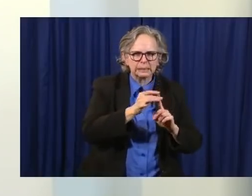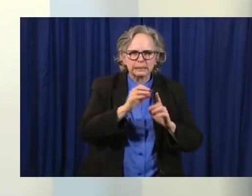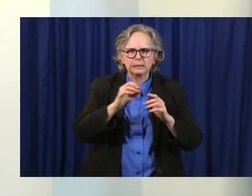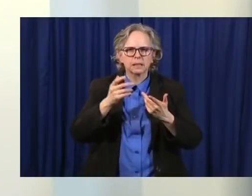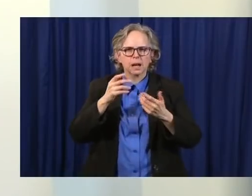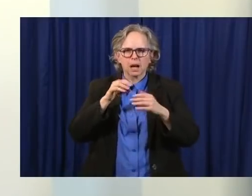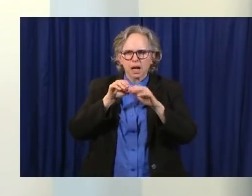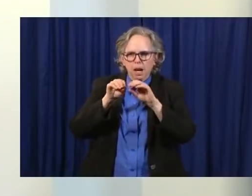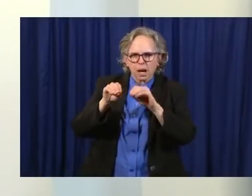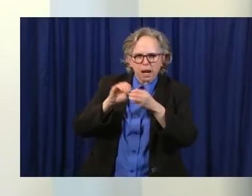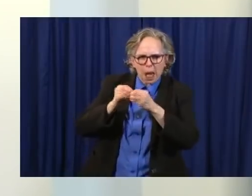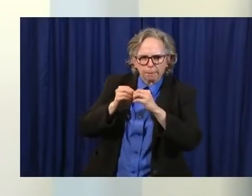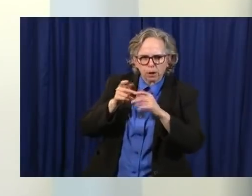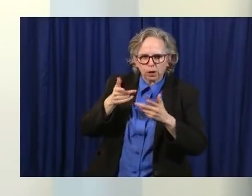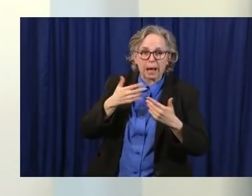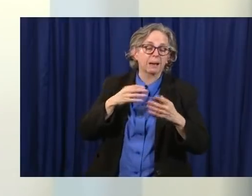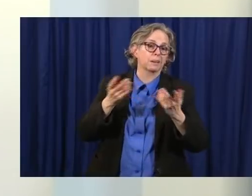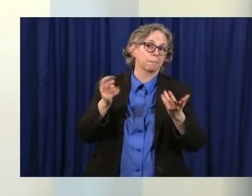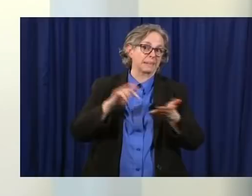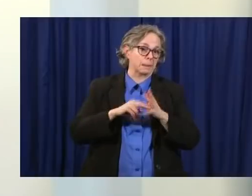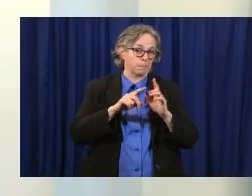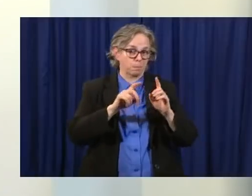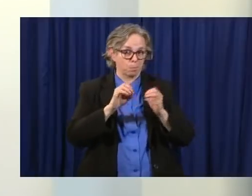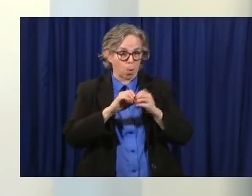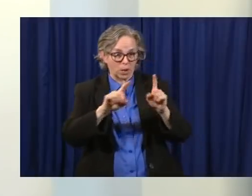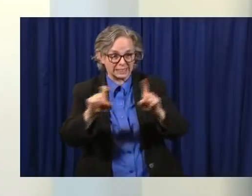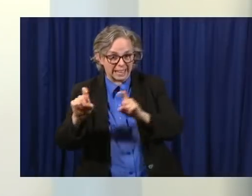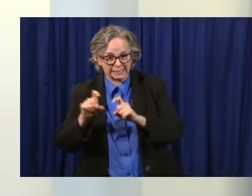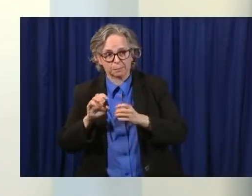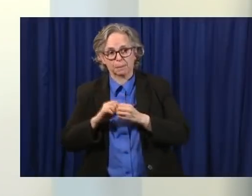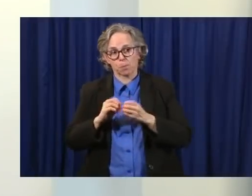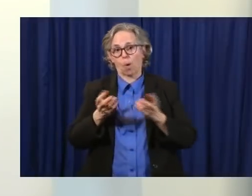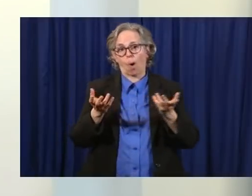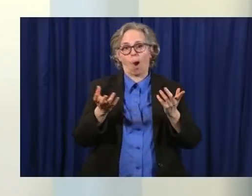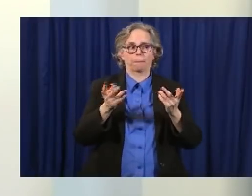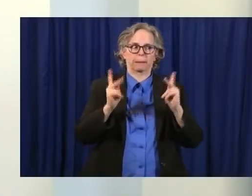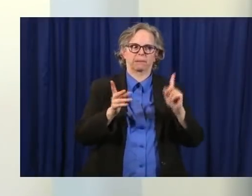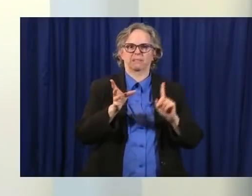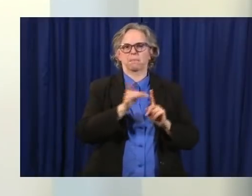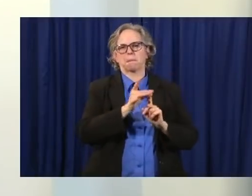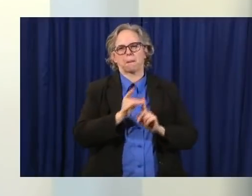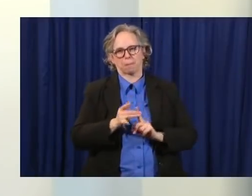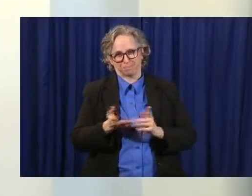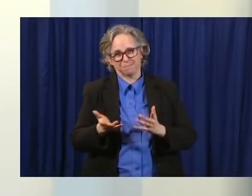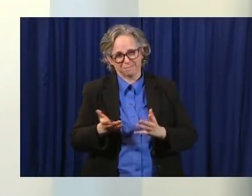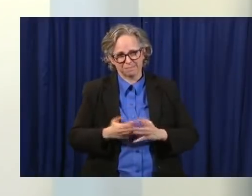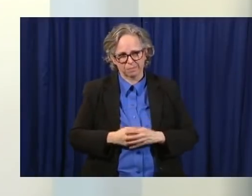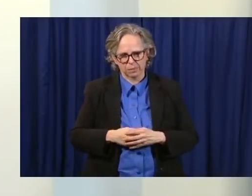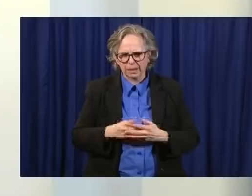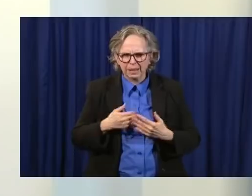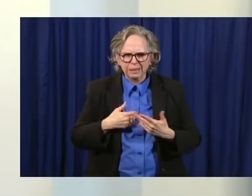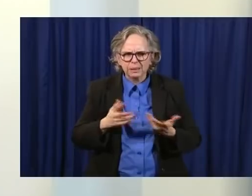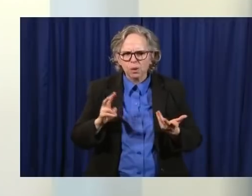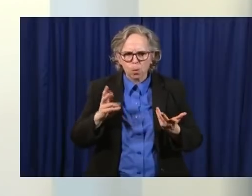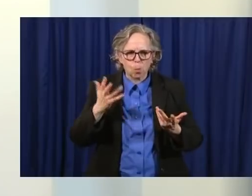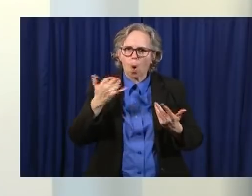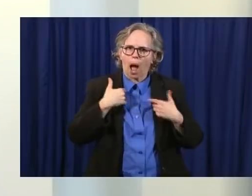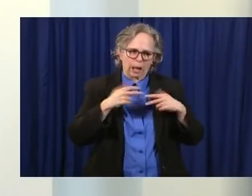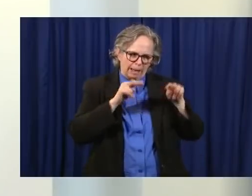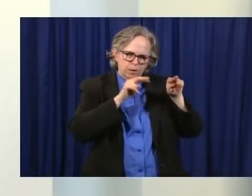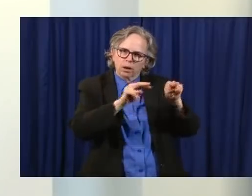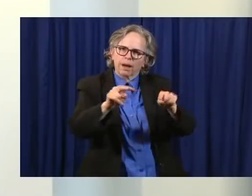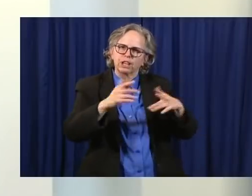cases. So you have to look for trends. And another number that's very helpful that we're looking at now is